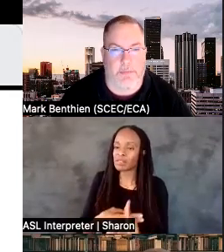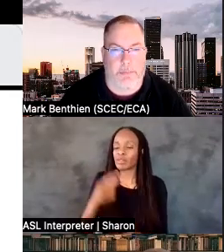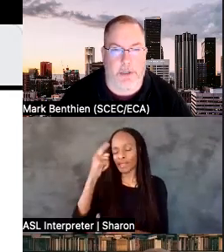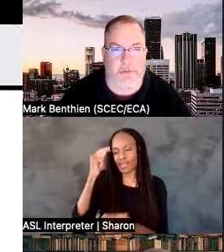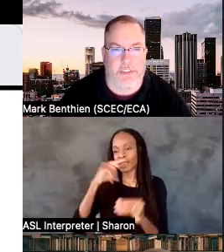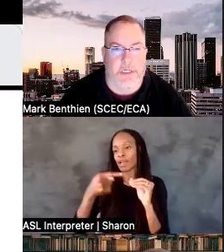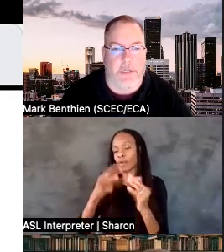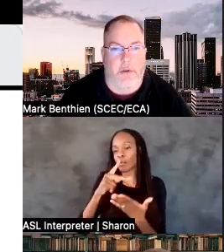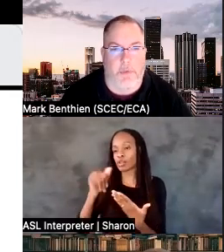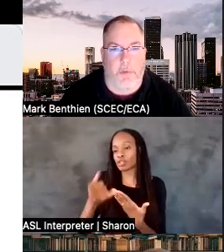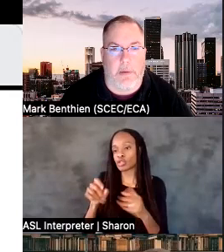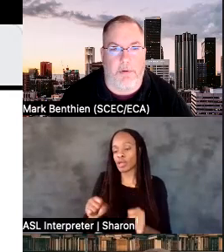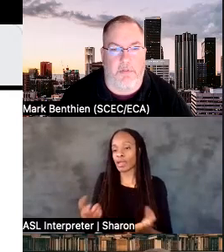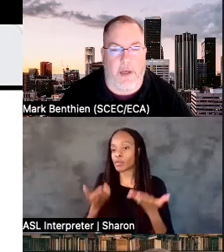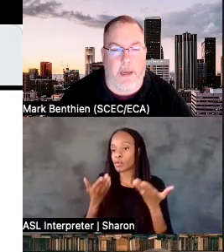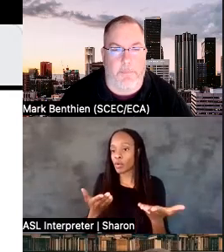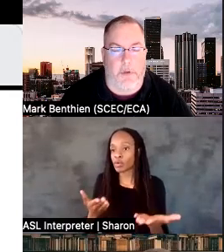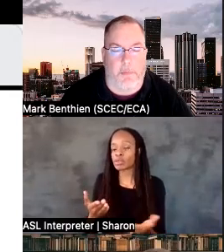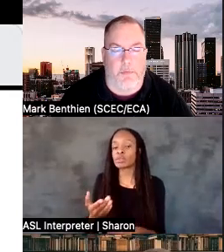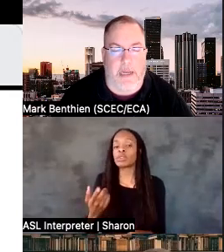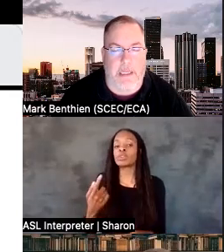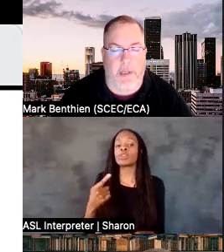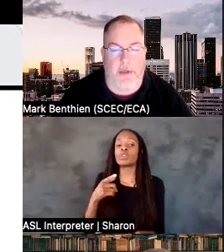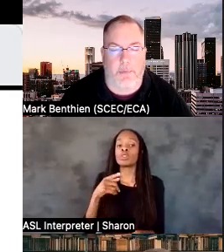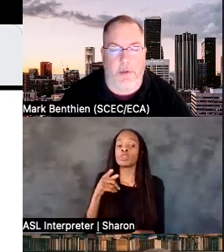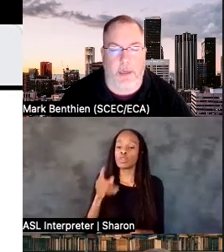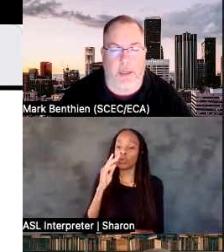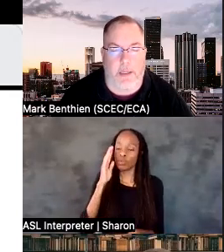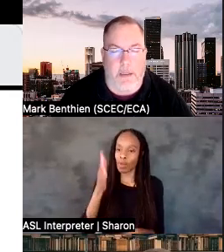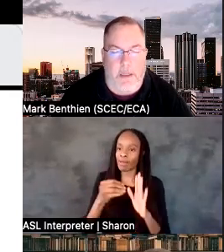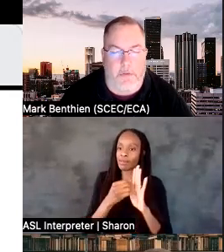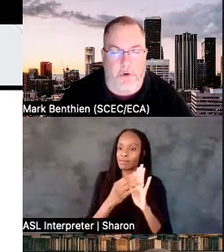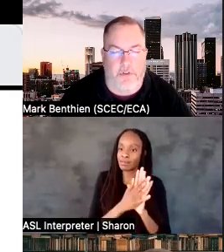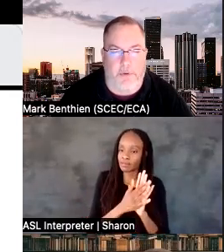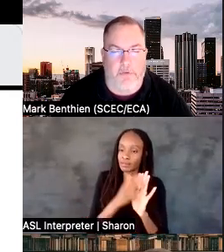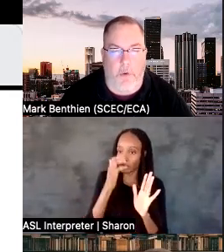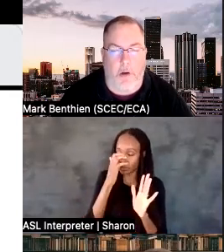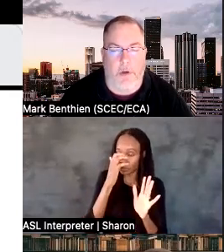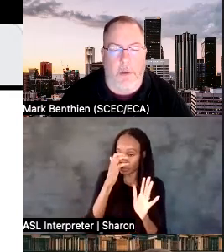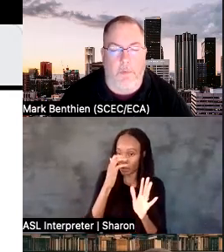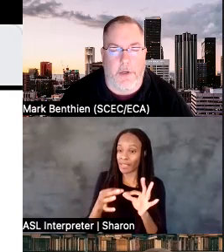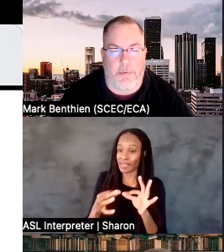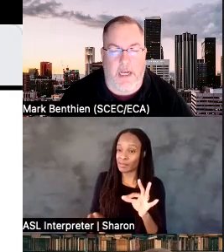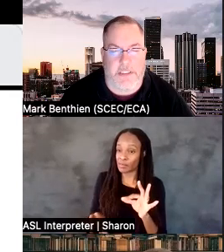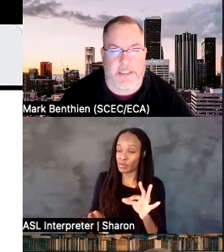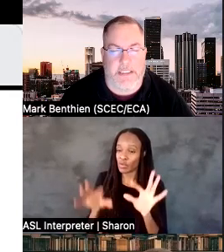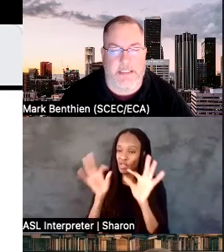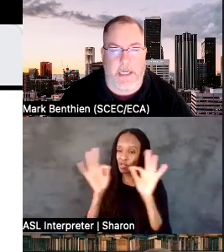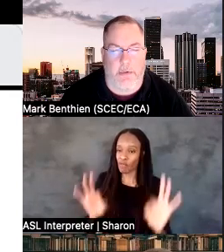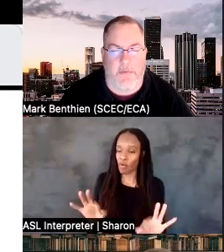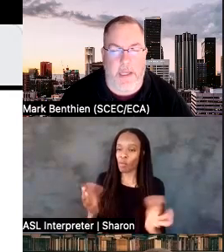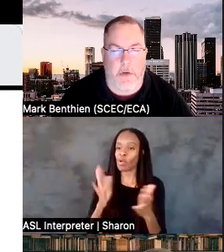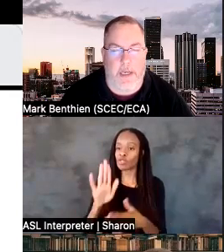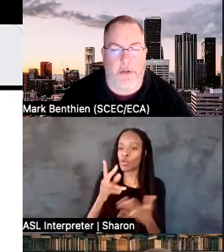you can propose. You will document your through a simple form what your project